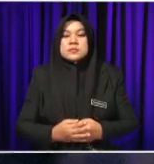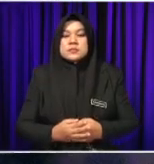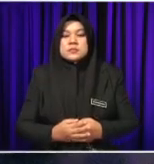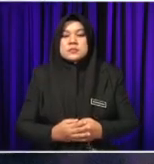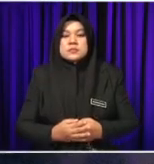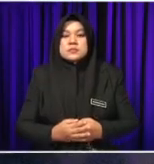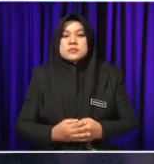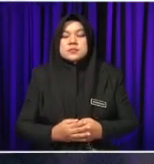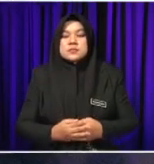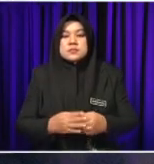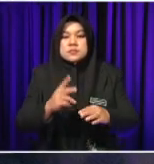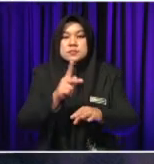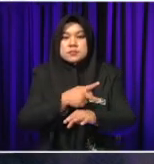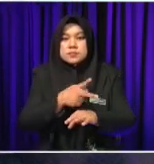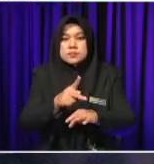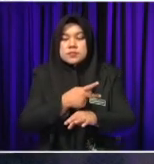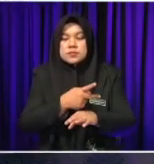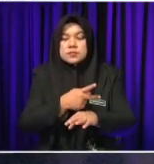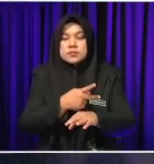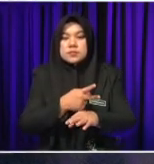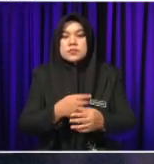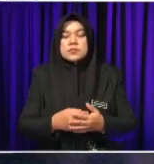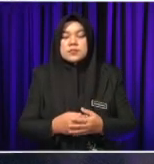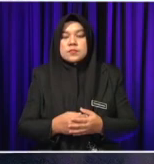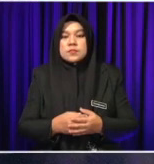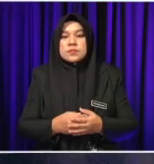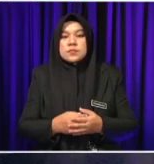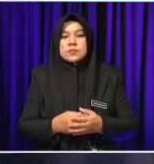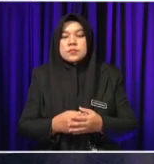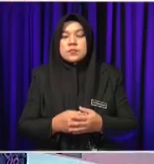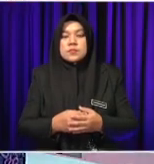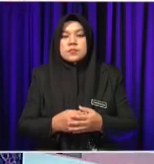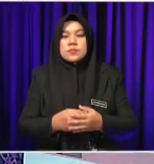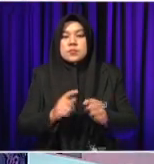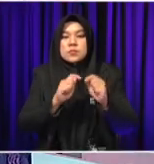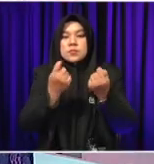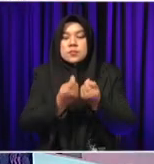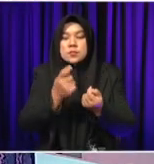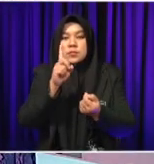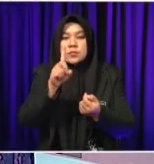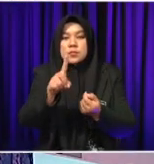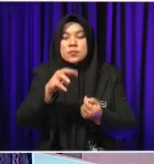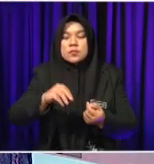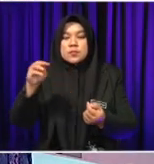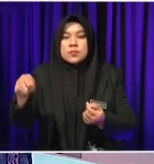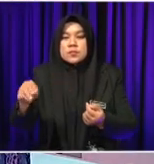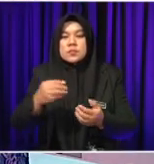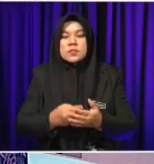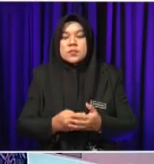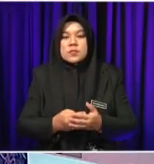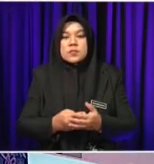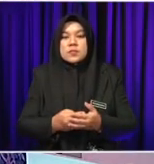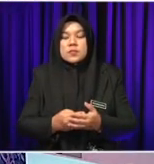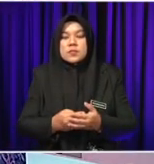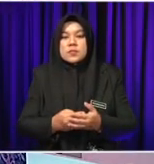us look at the poetic terms that we are going to explore today. Mm-hmm. The fact that we have the Form 1 pupils back here. So let us just go